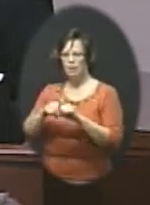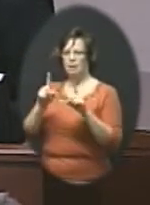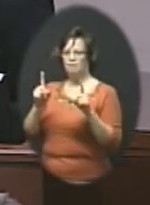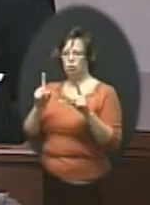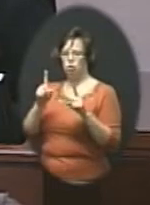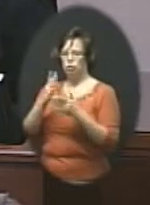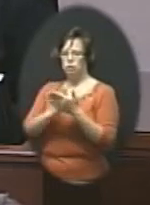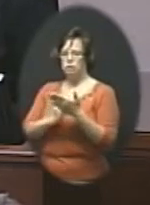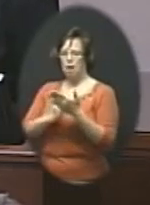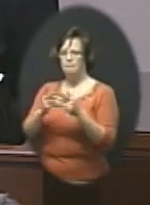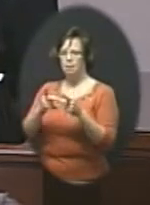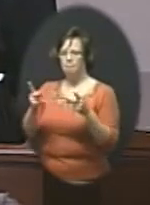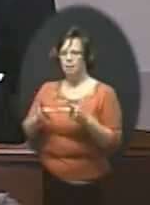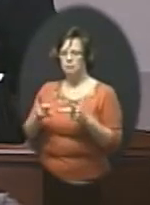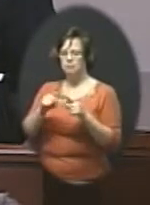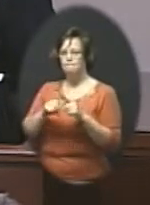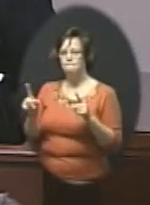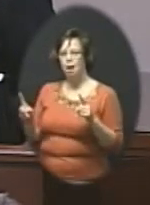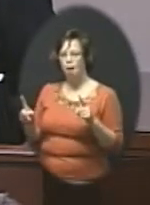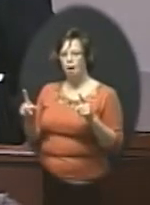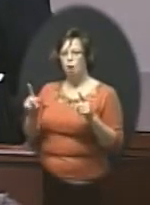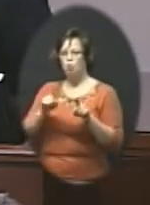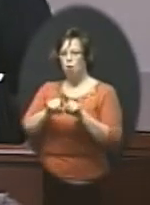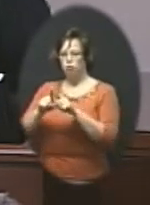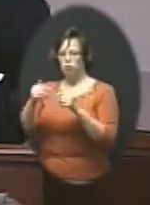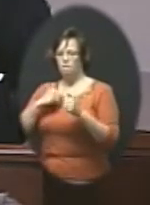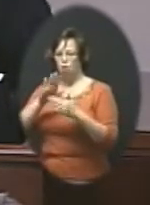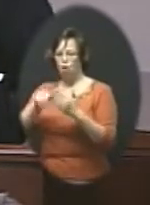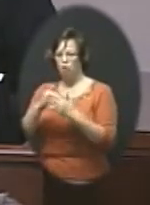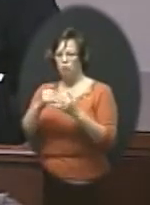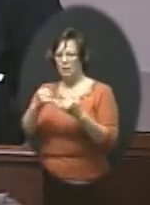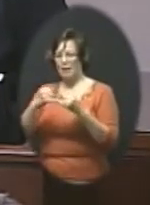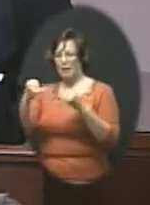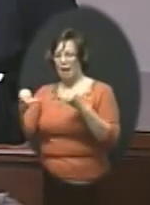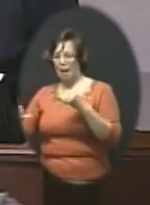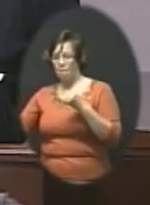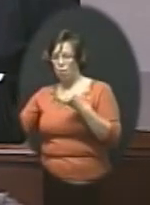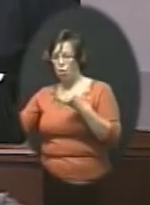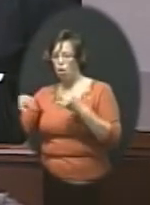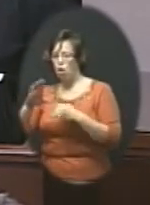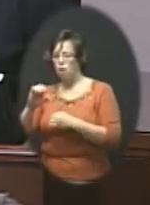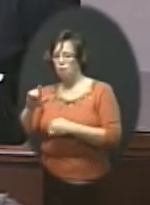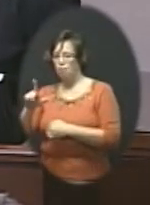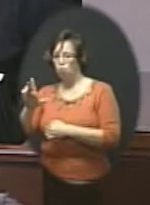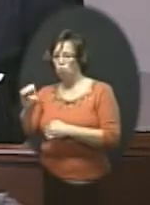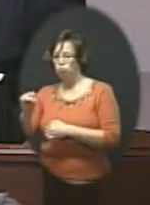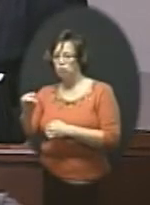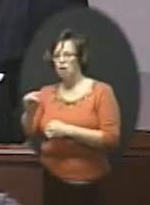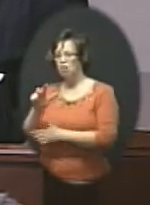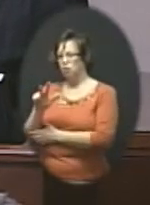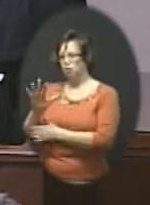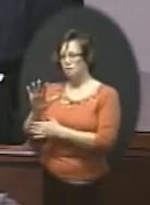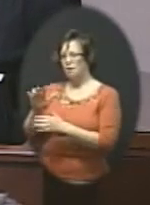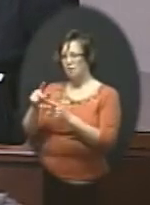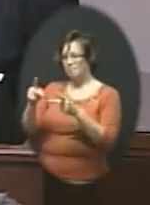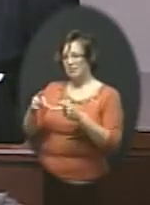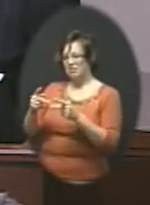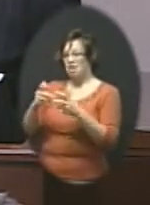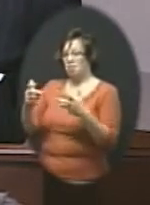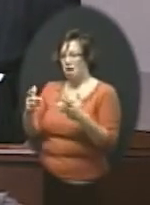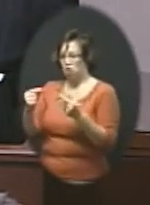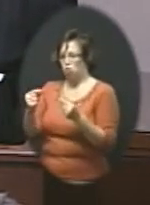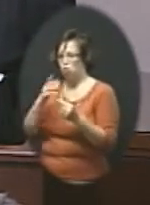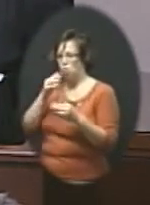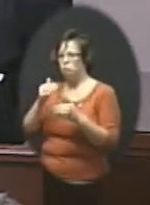in some places, but we've also got all the cabling to pull. So 35 sites is a lot to get to, but we're